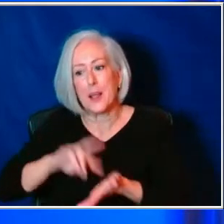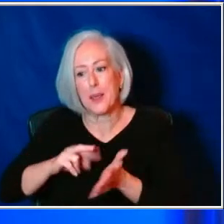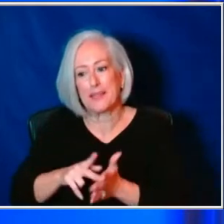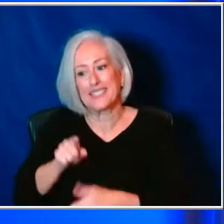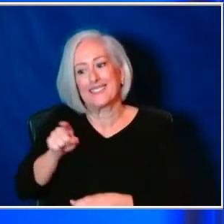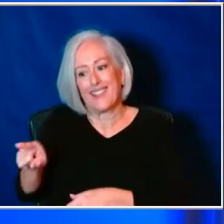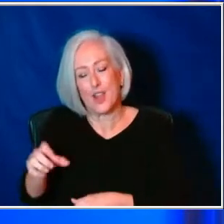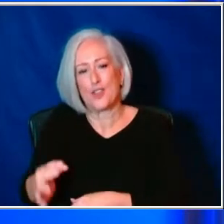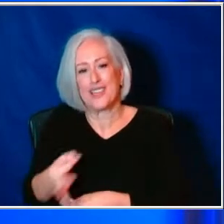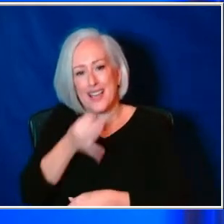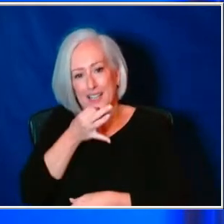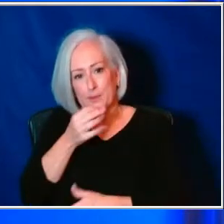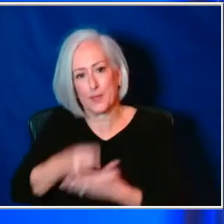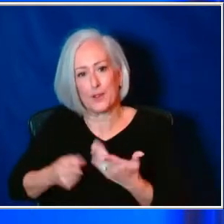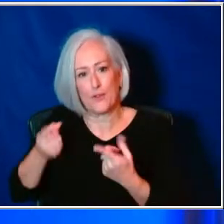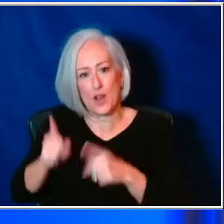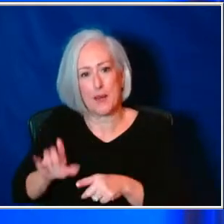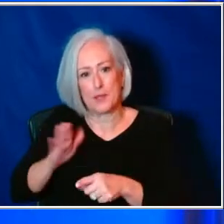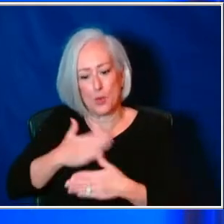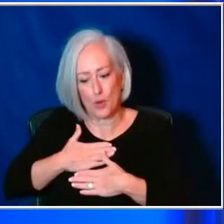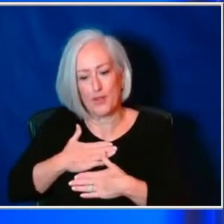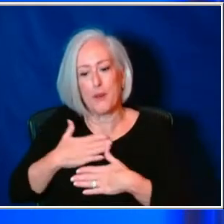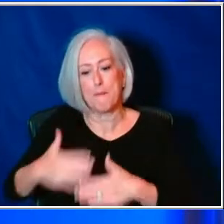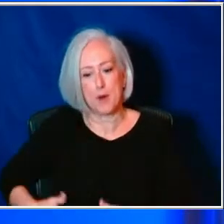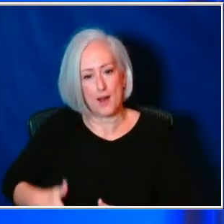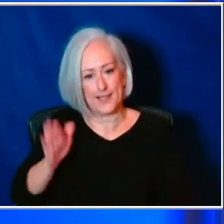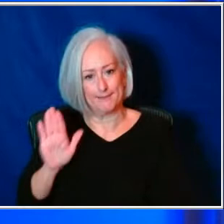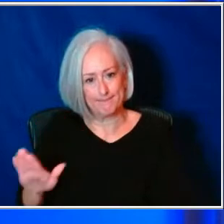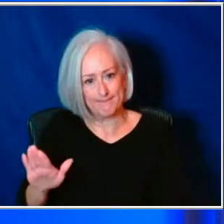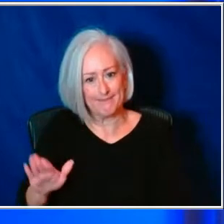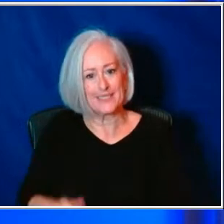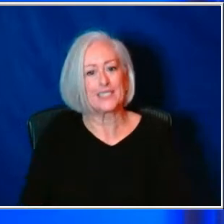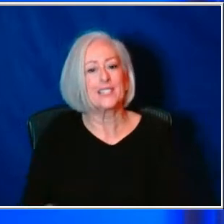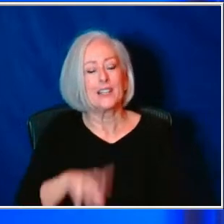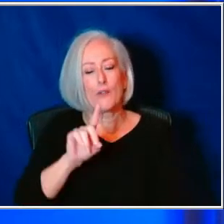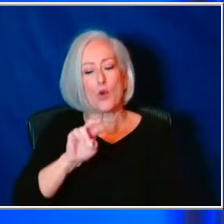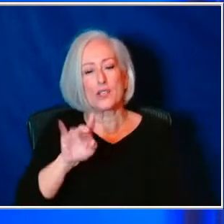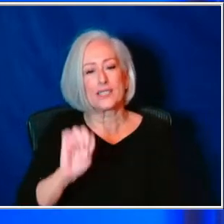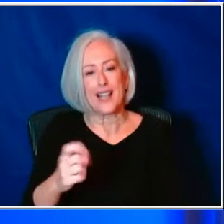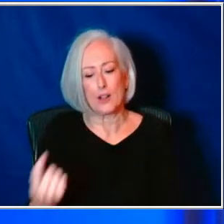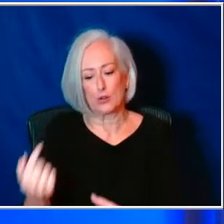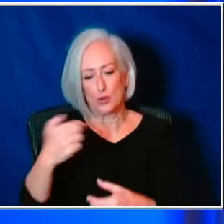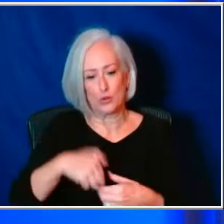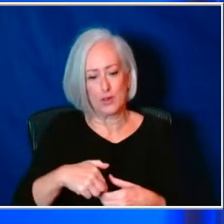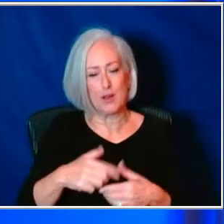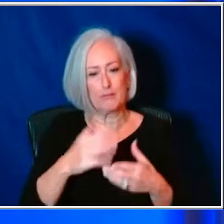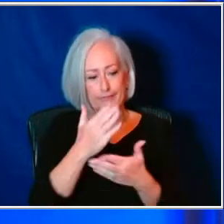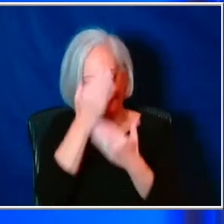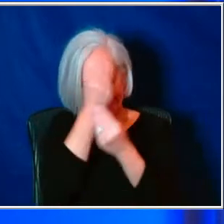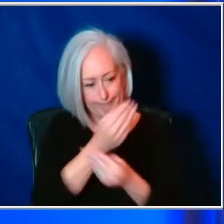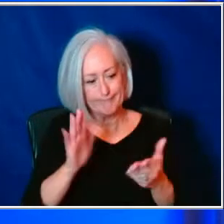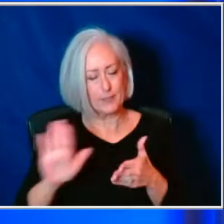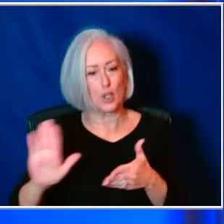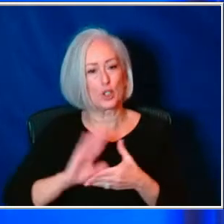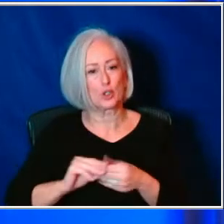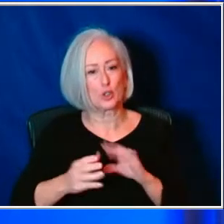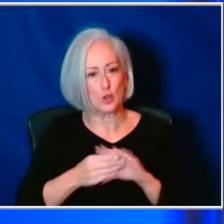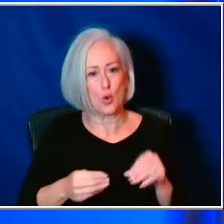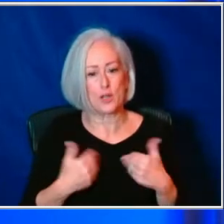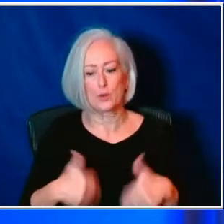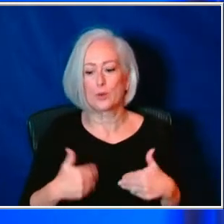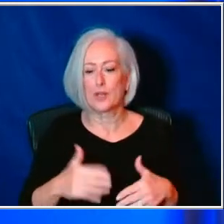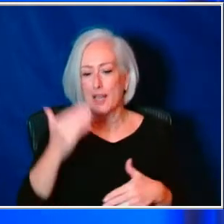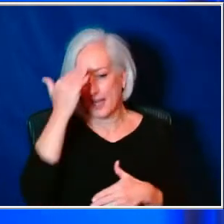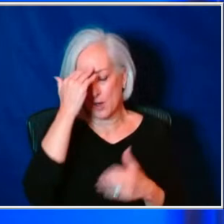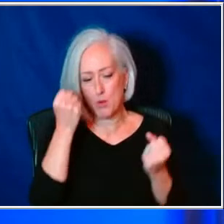what's happening with their bodies. So for Danelle to come on here and share her story, I know that many people across Kansas